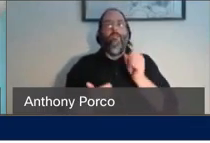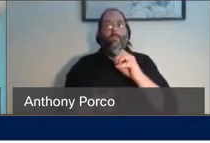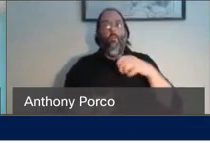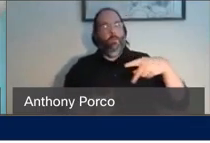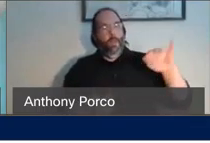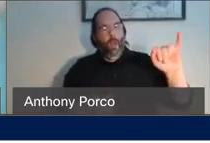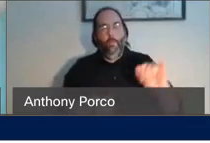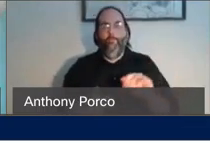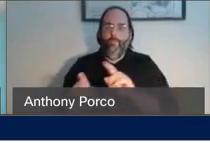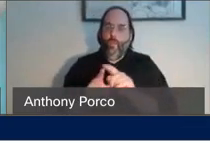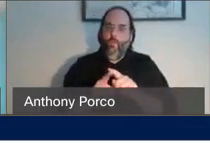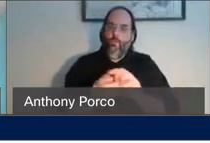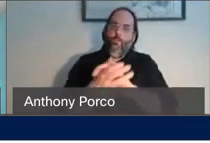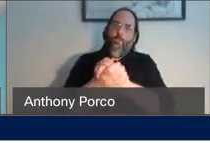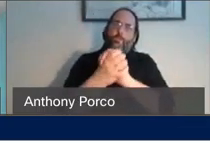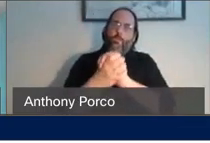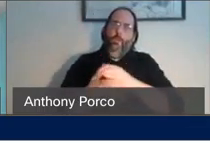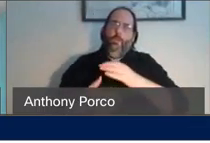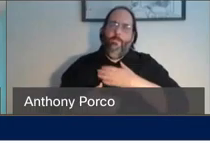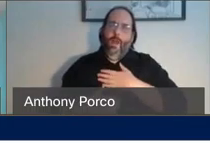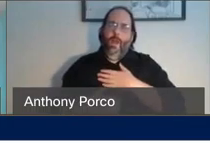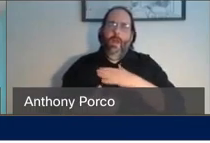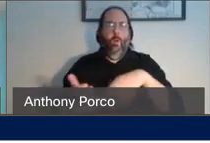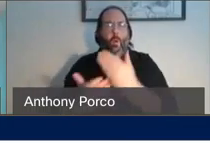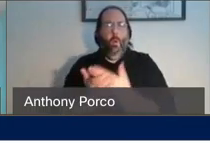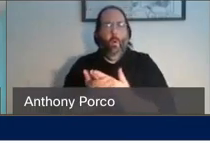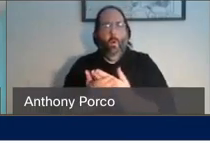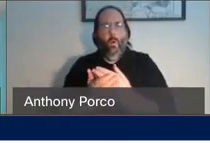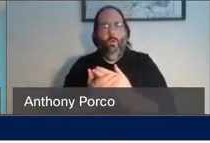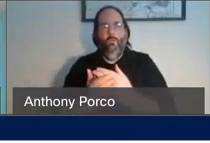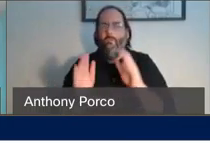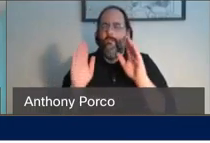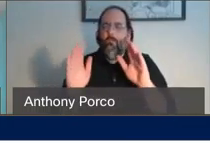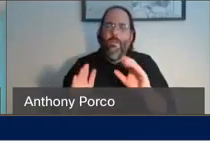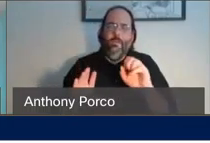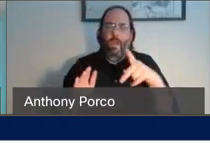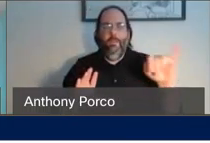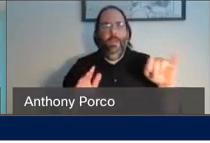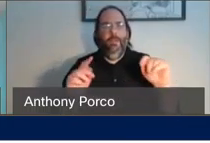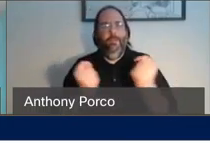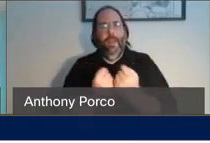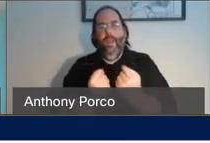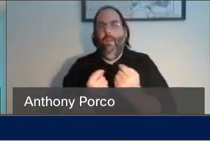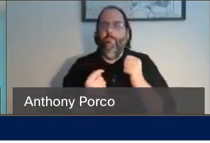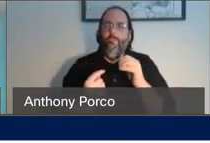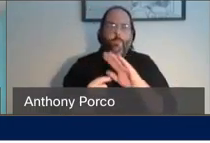And also shout out my entire Rockstar SOPI team for all of their efforts during this